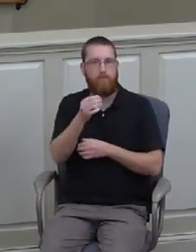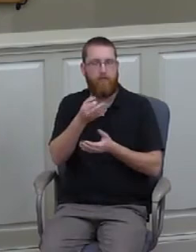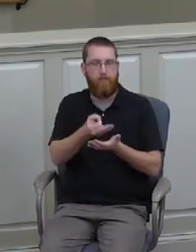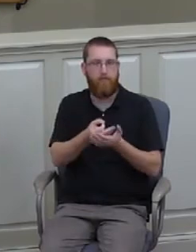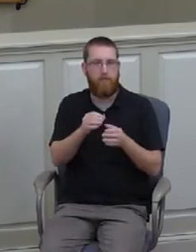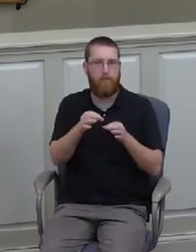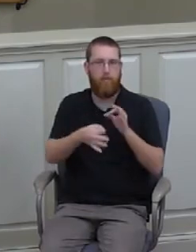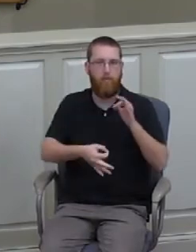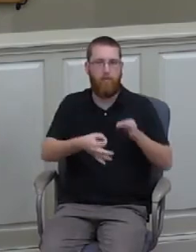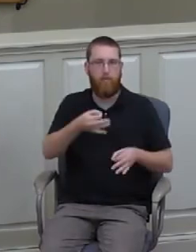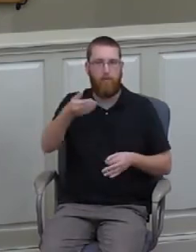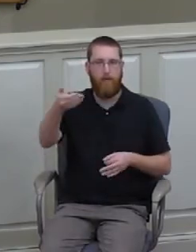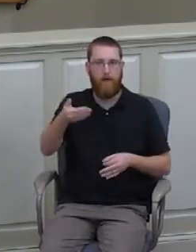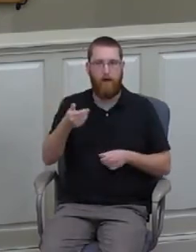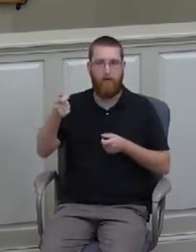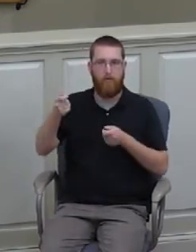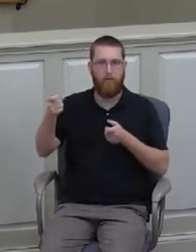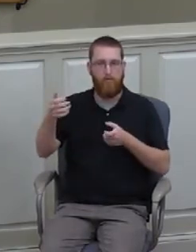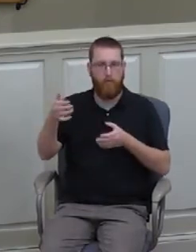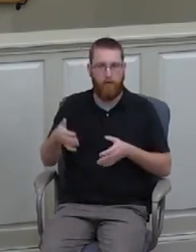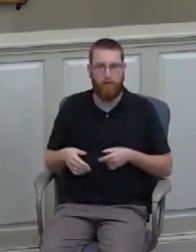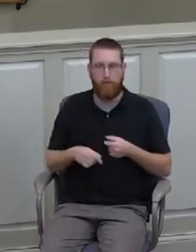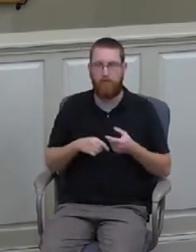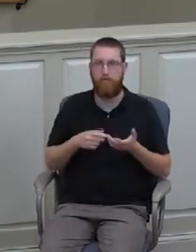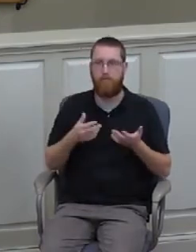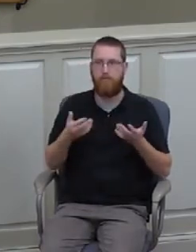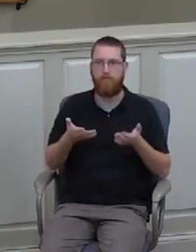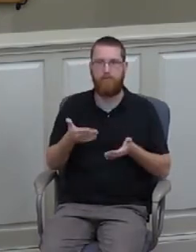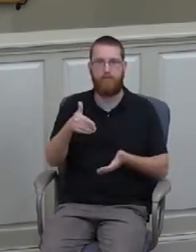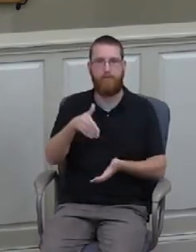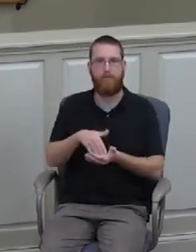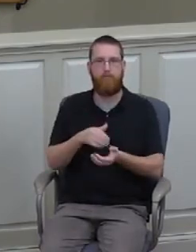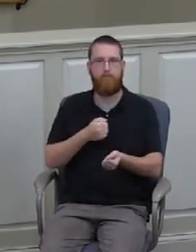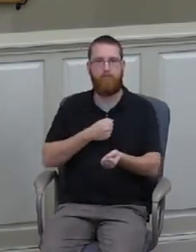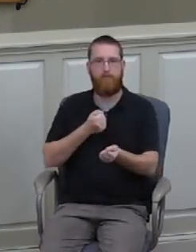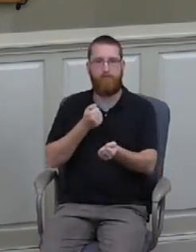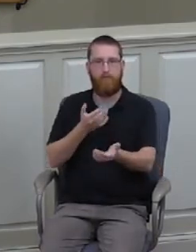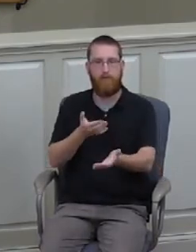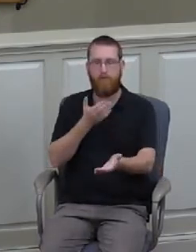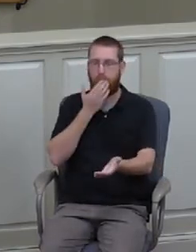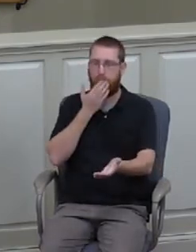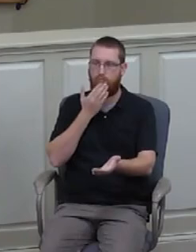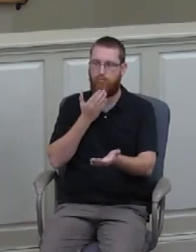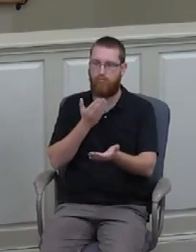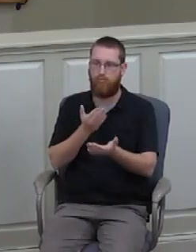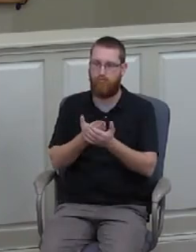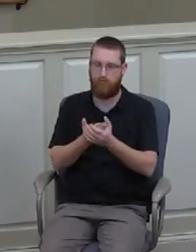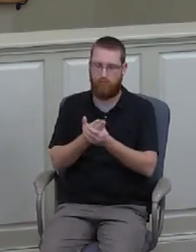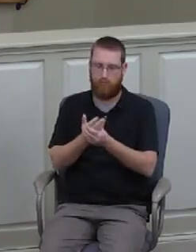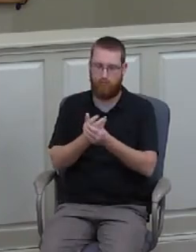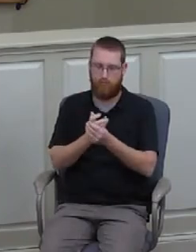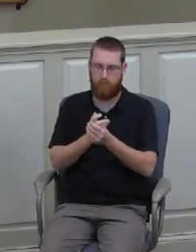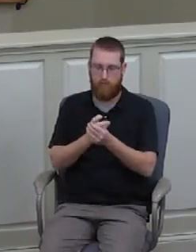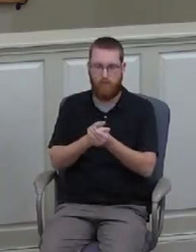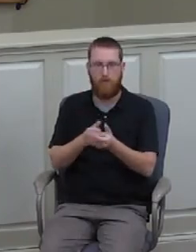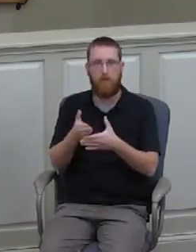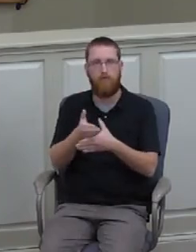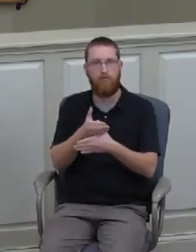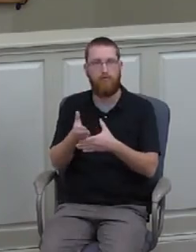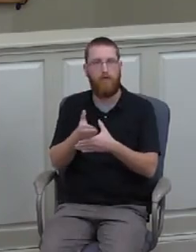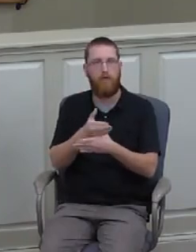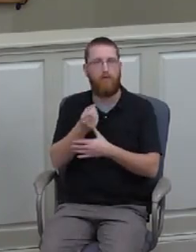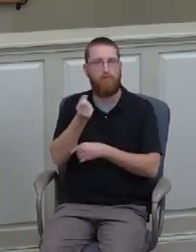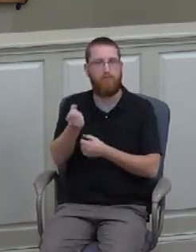event of the hiring of a director, again, to provide them shared